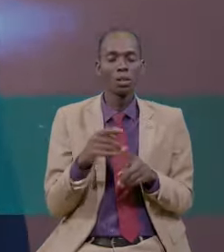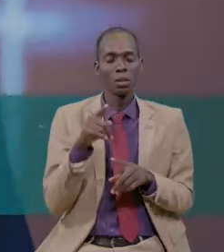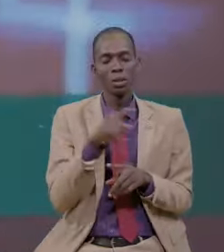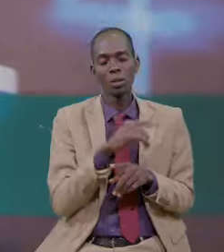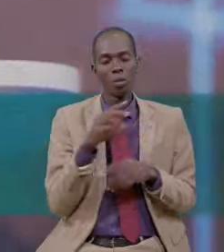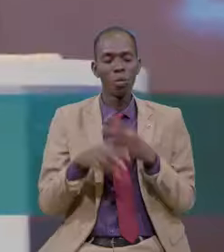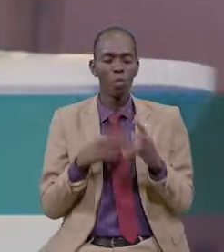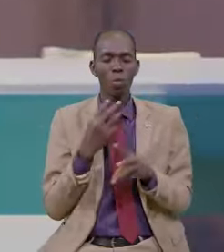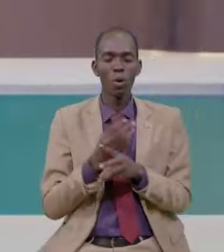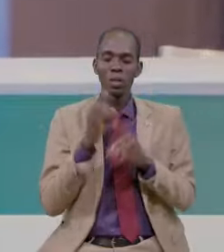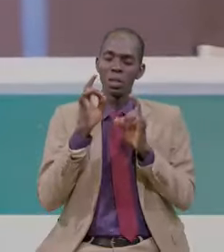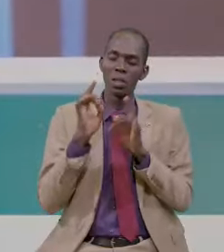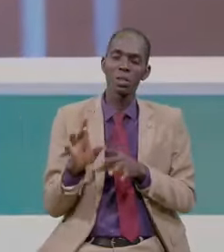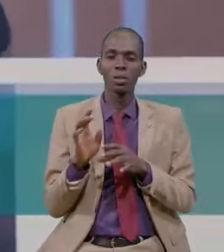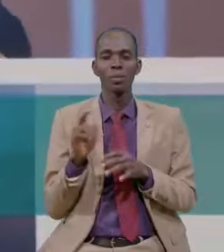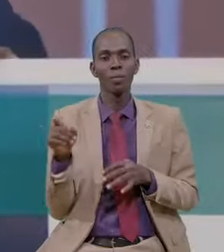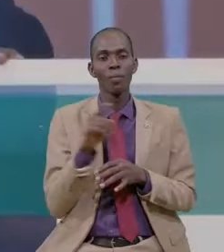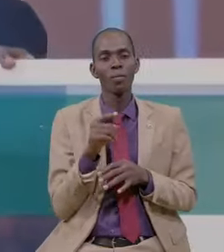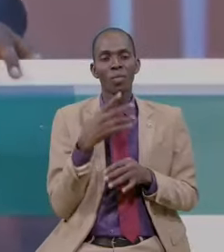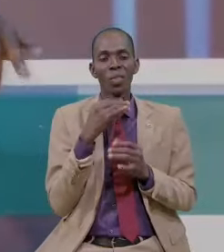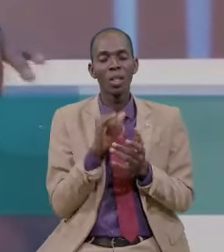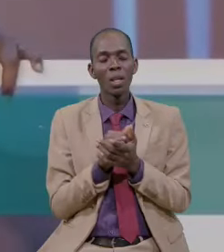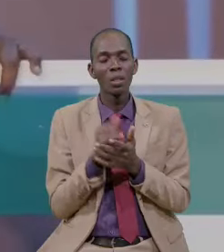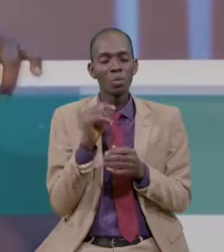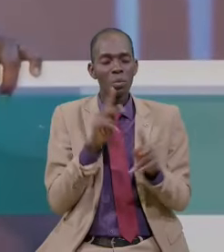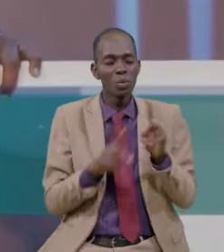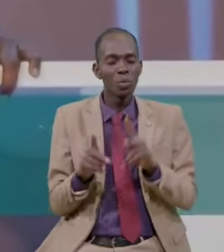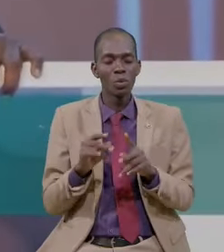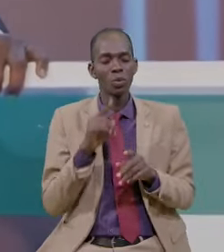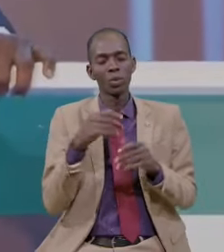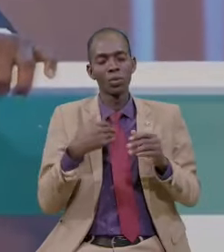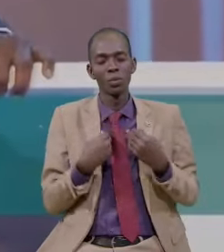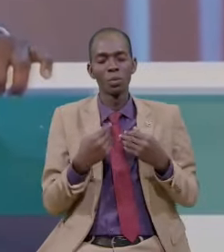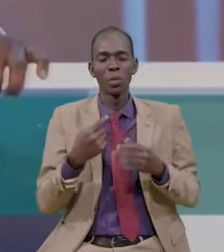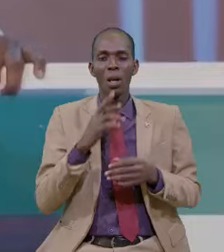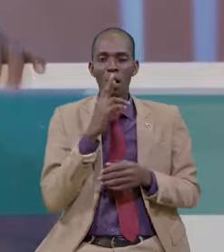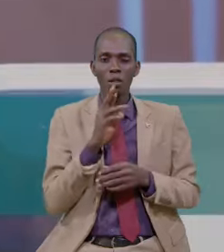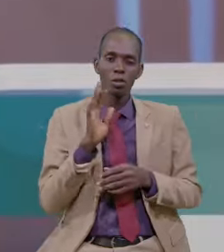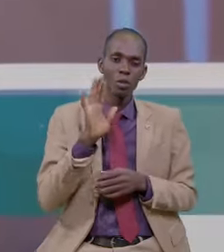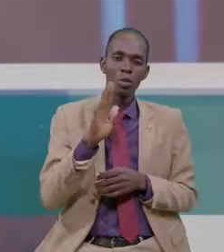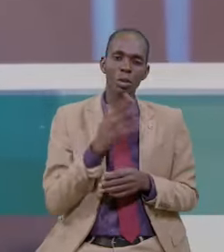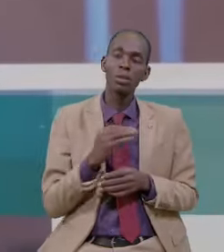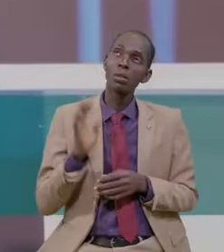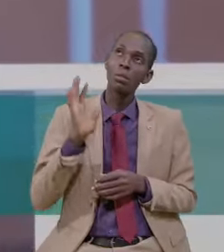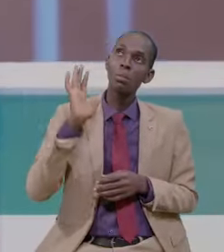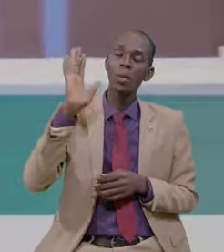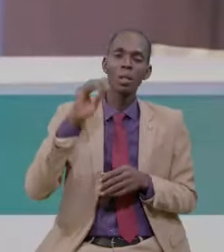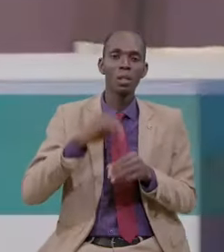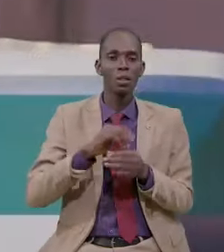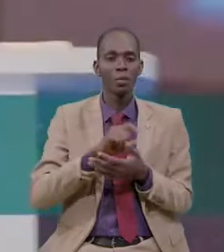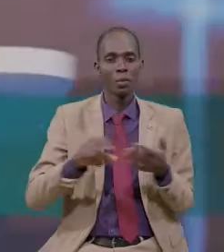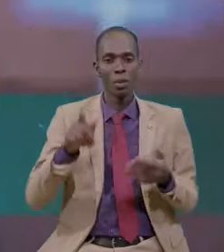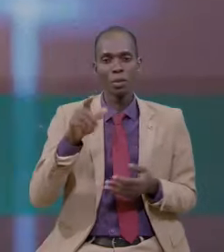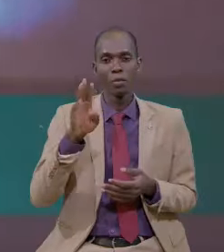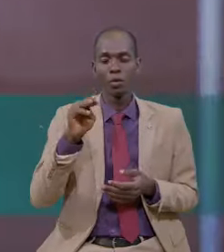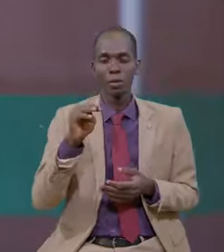people that you have given me, they are yours and they are mine. Before he goes to verse 21, and he said in verse 14,